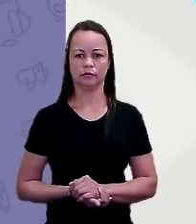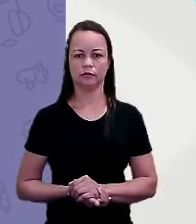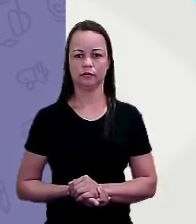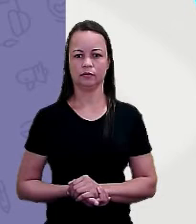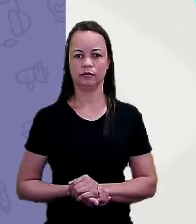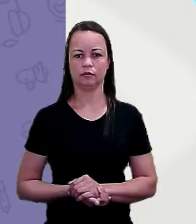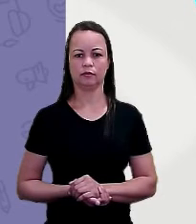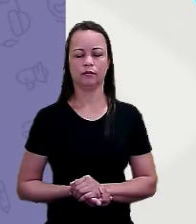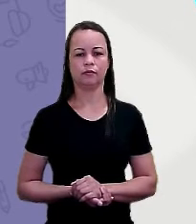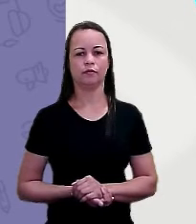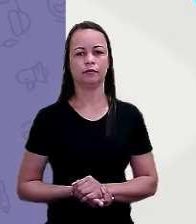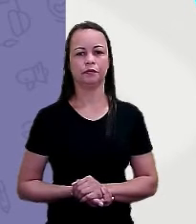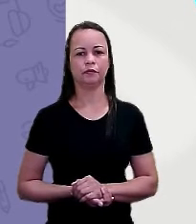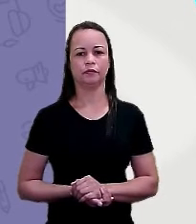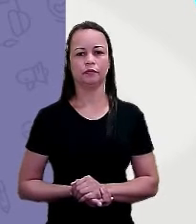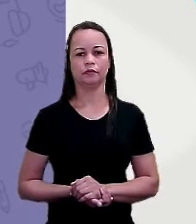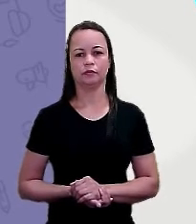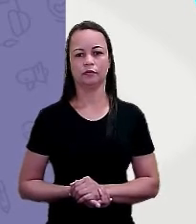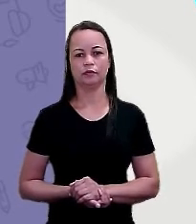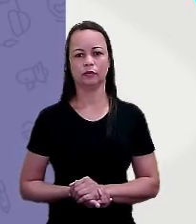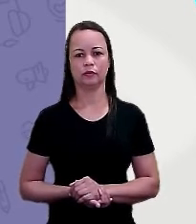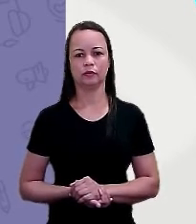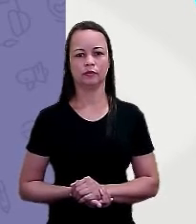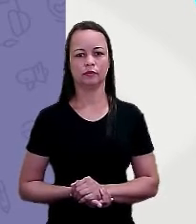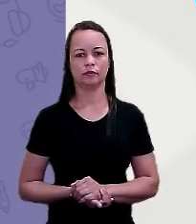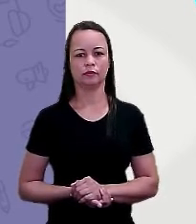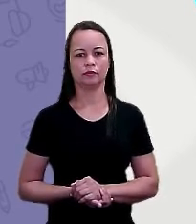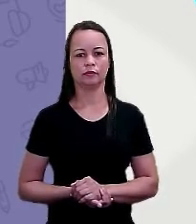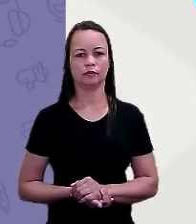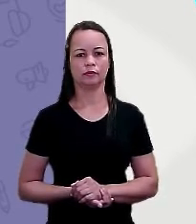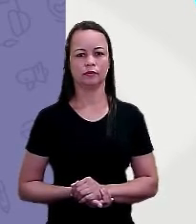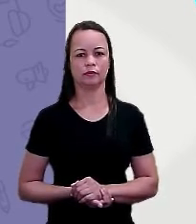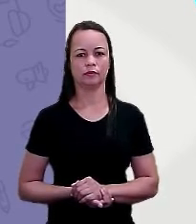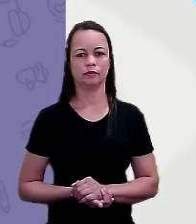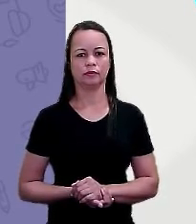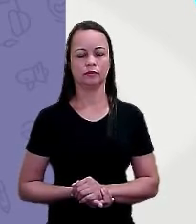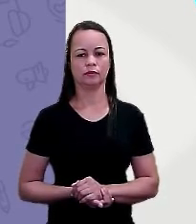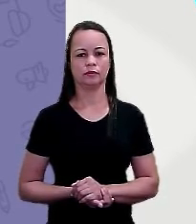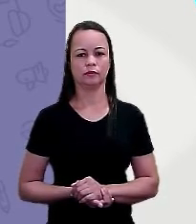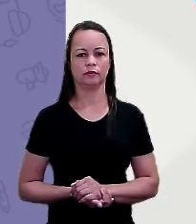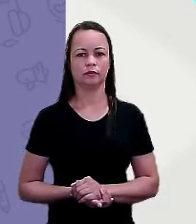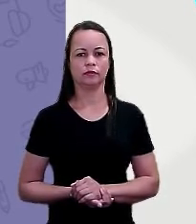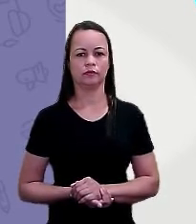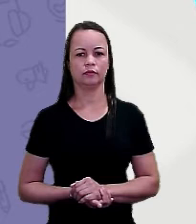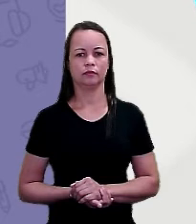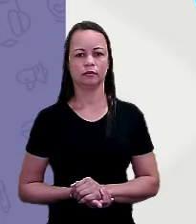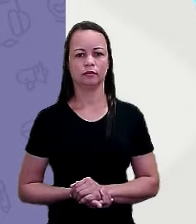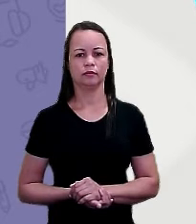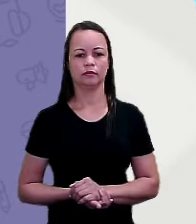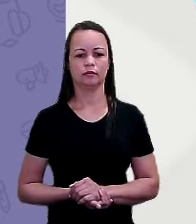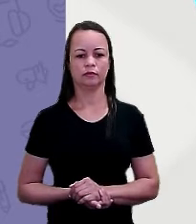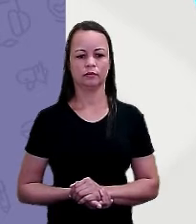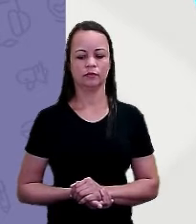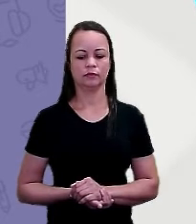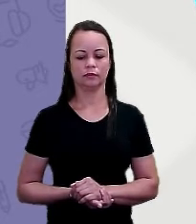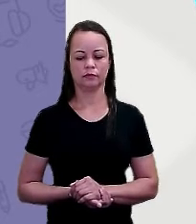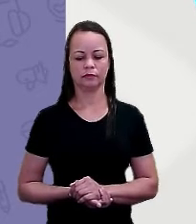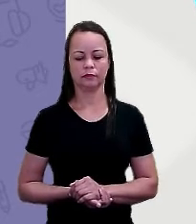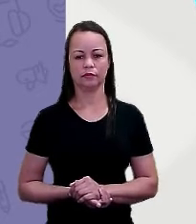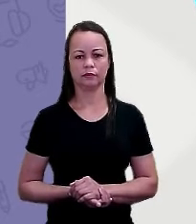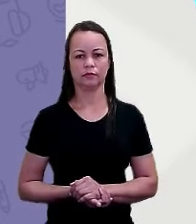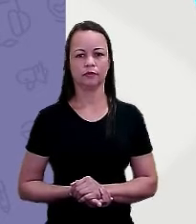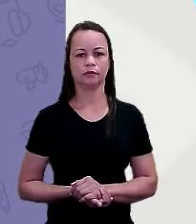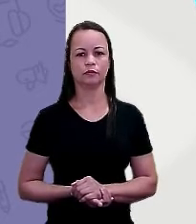it was difficult, but I was always talking online with my friends back home. They were really